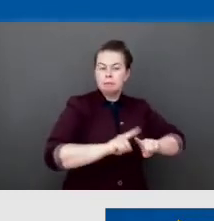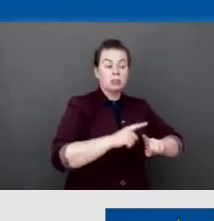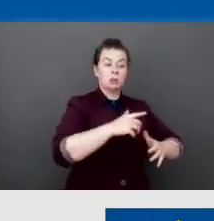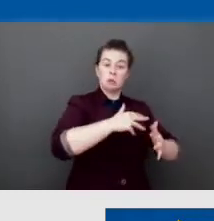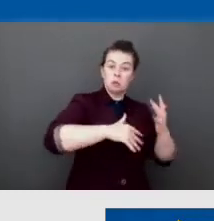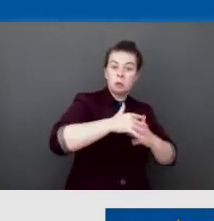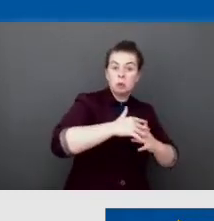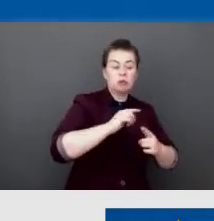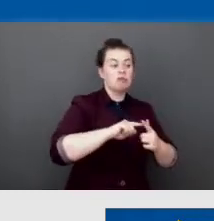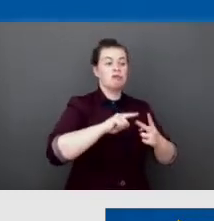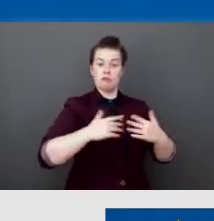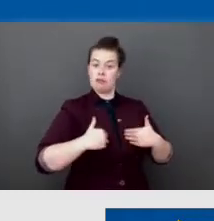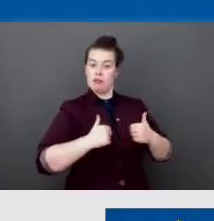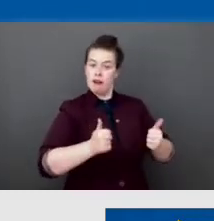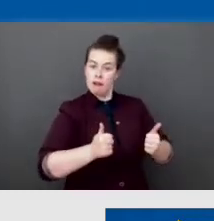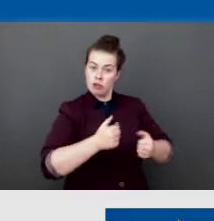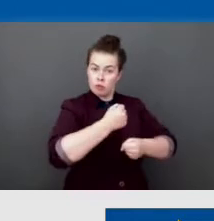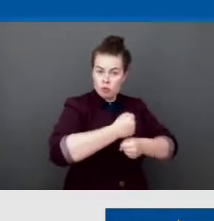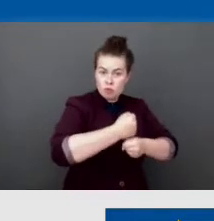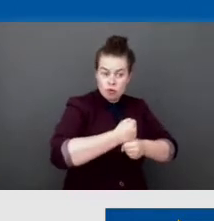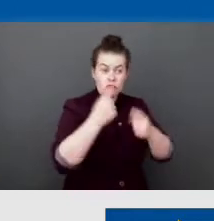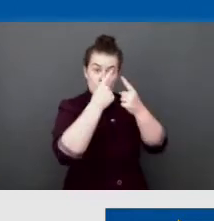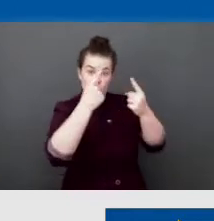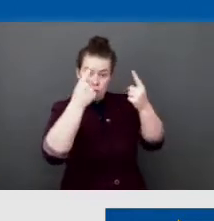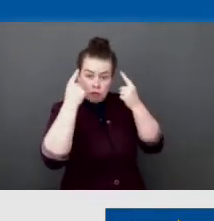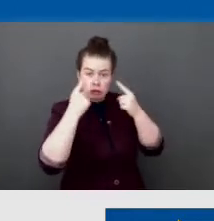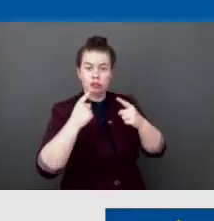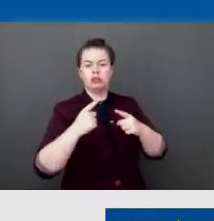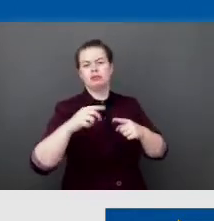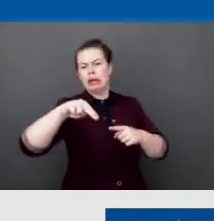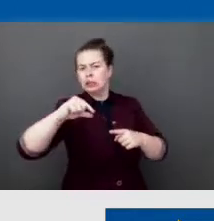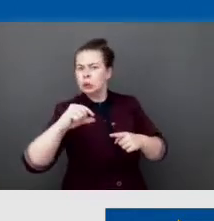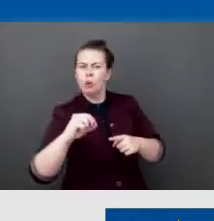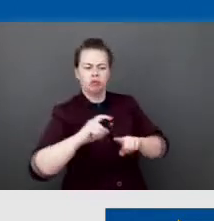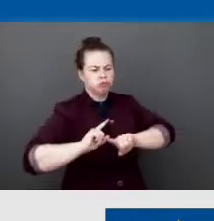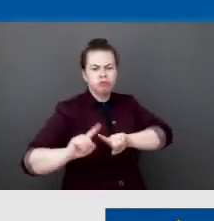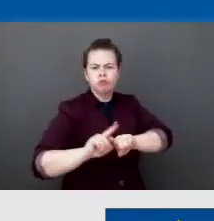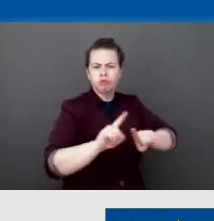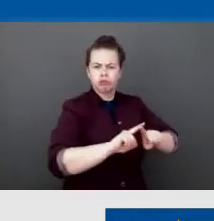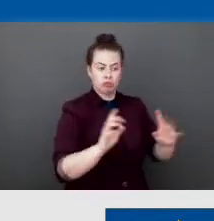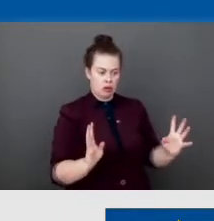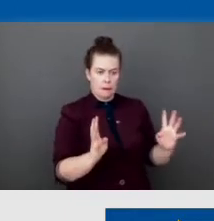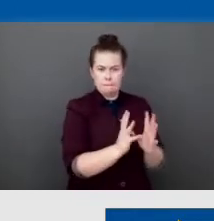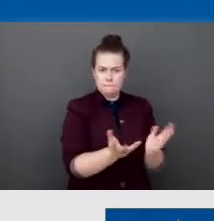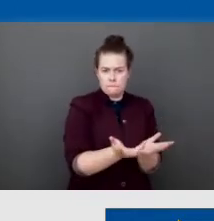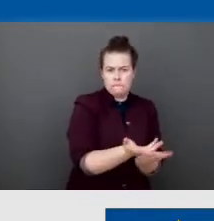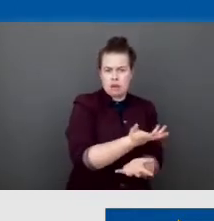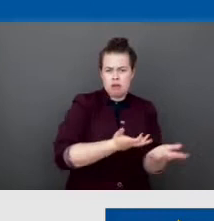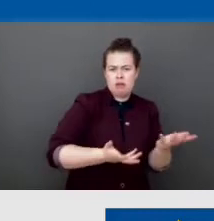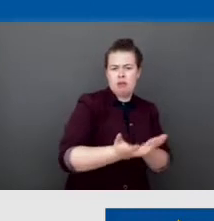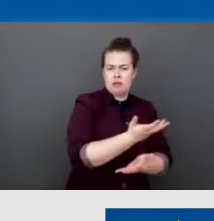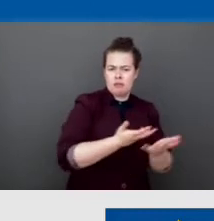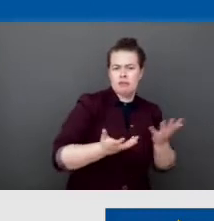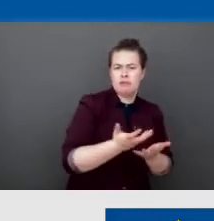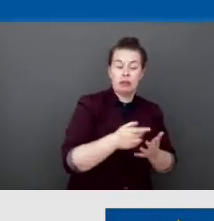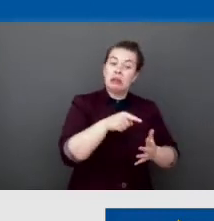key stakeholders from health and social services, the city's university, and local authorities. The policy